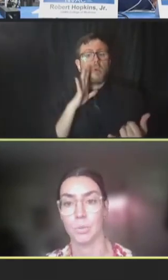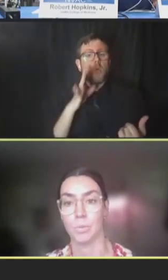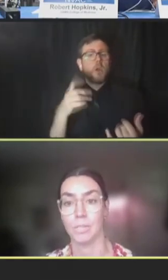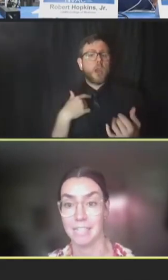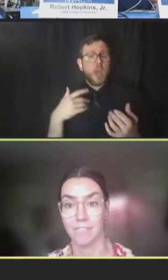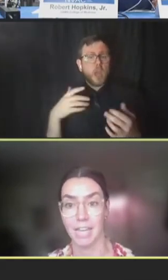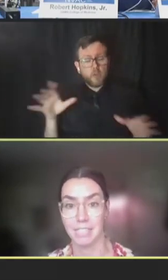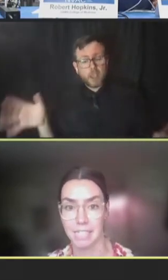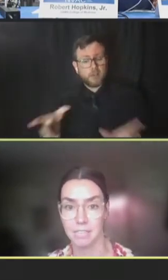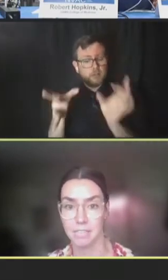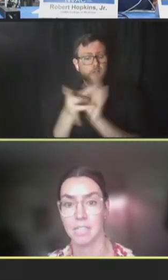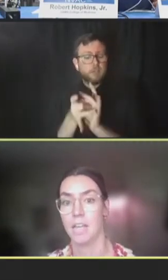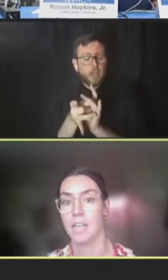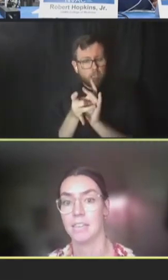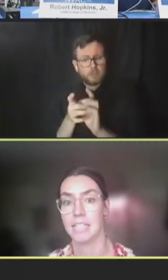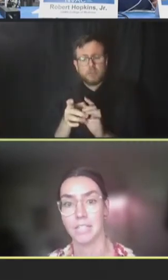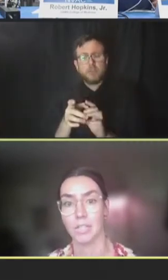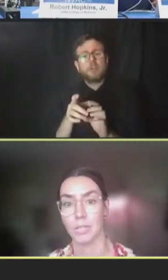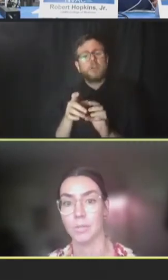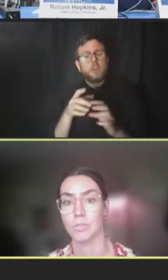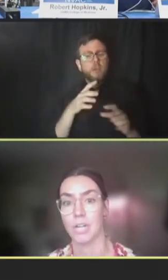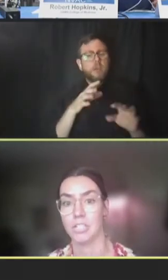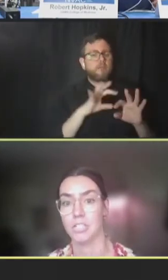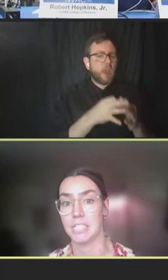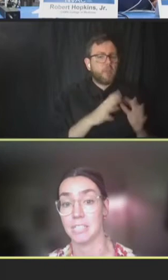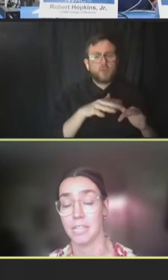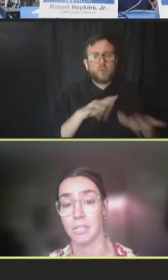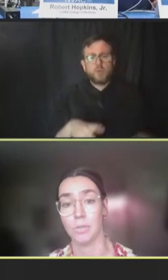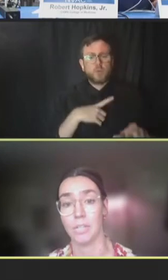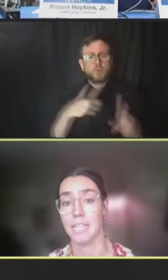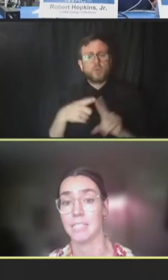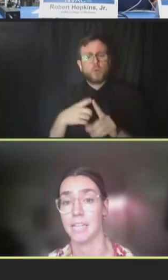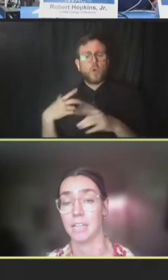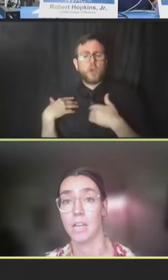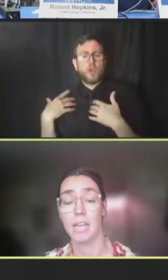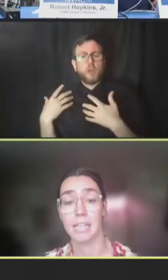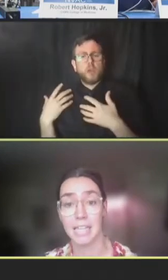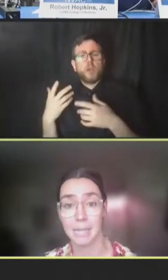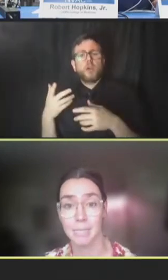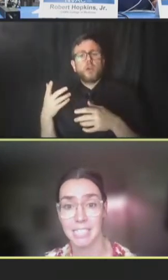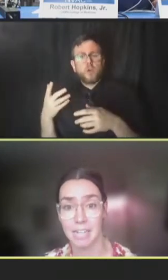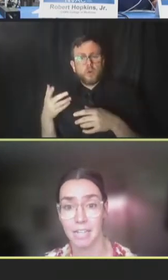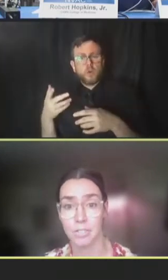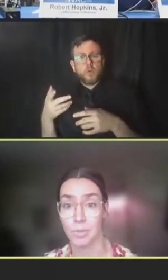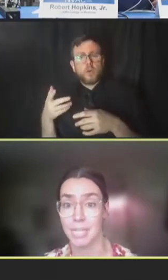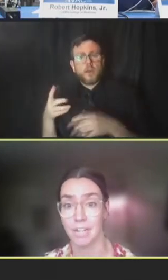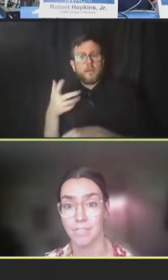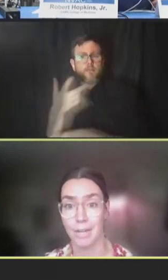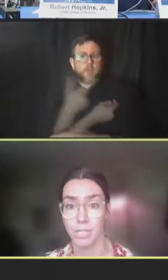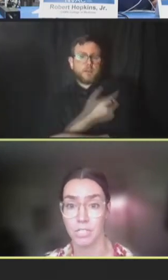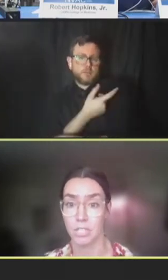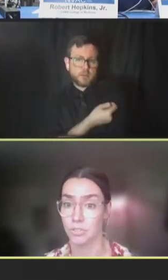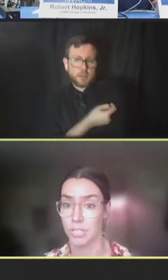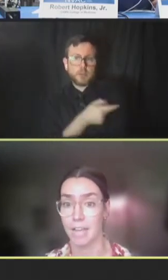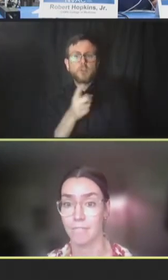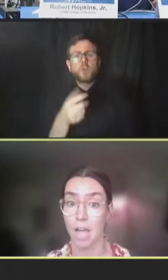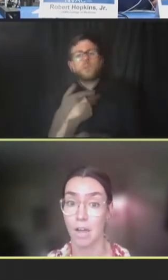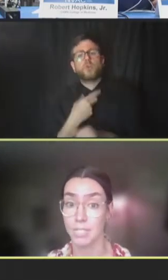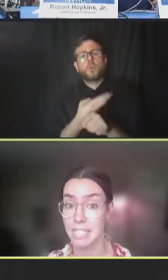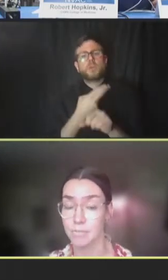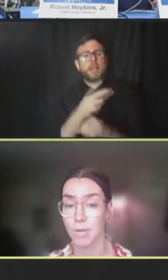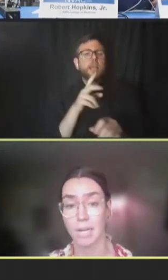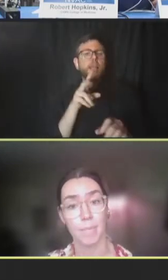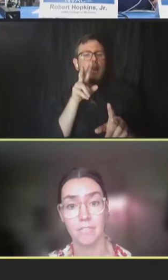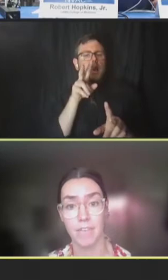families to needed vaccines. These include strategies like utilizing claims data to identify which children have